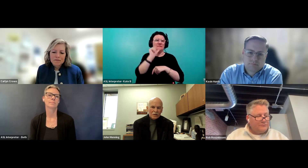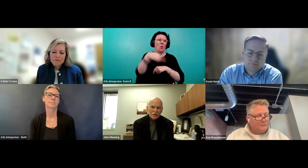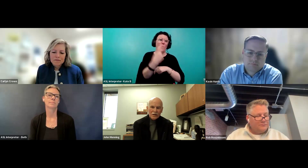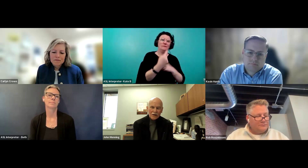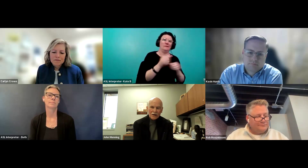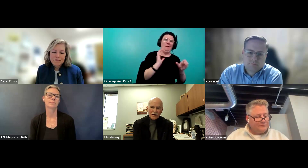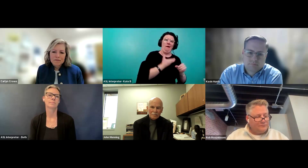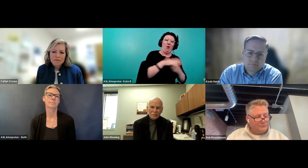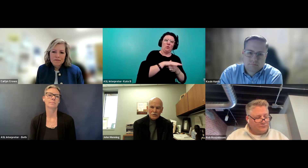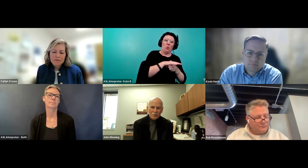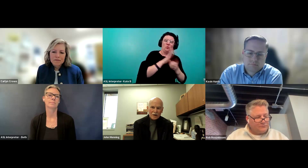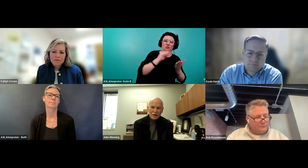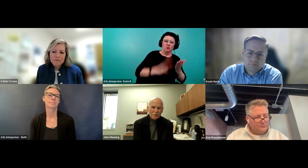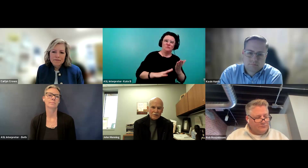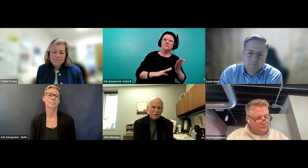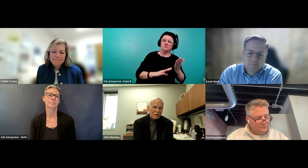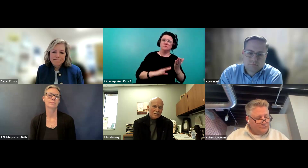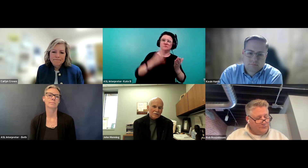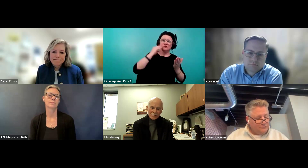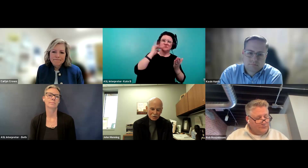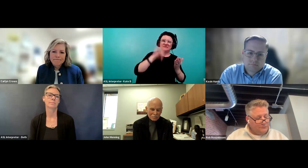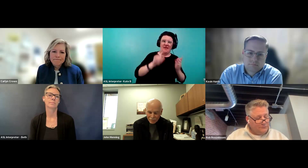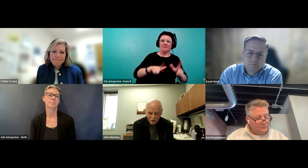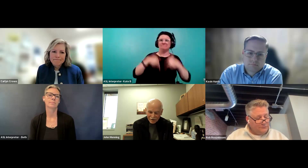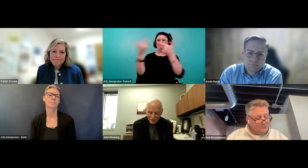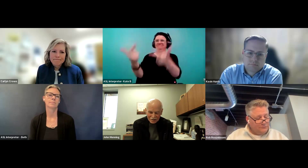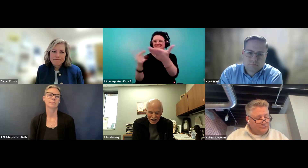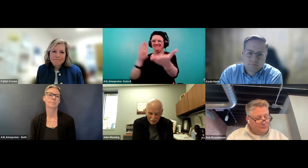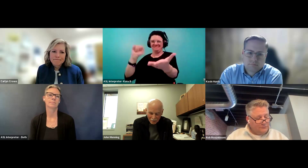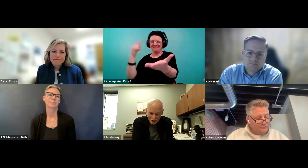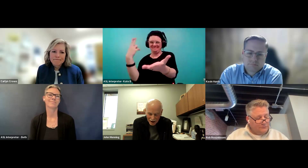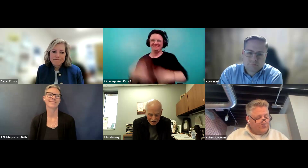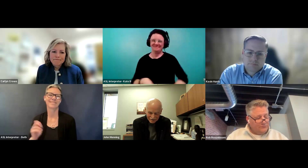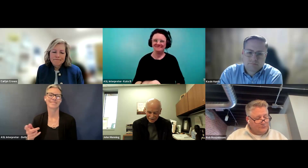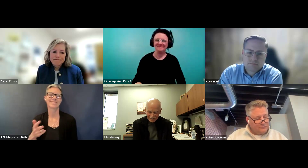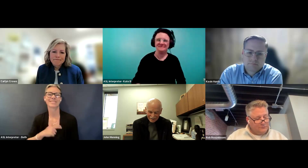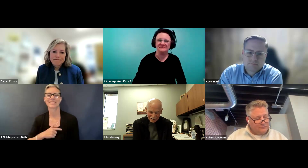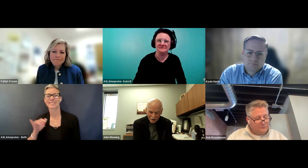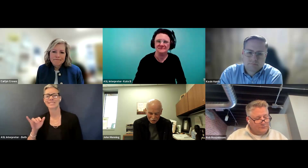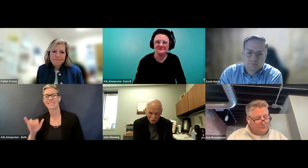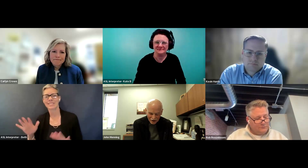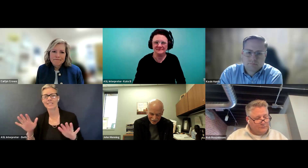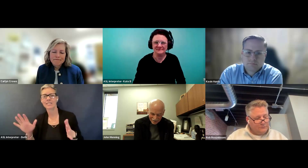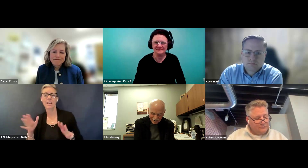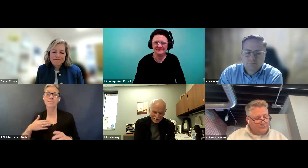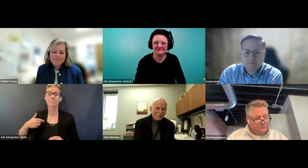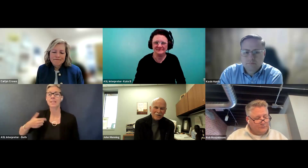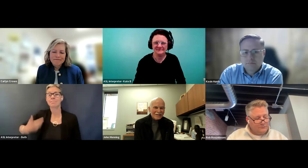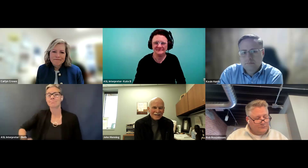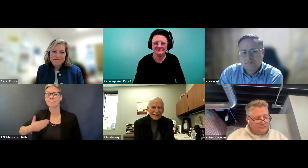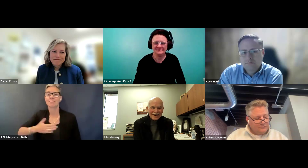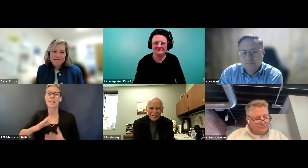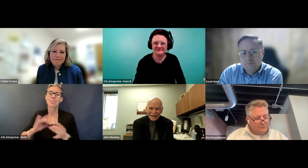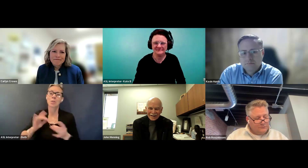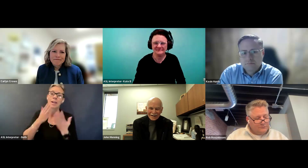more students to experience this. So that's kind of where I'm at. That's my story. Thank